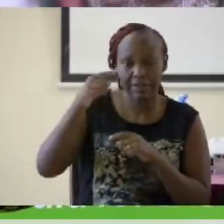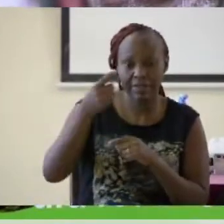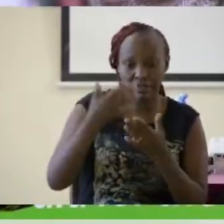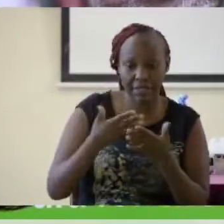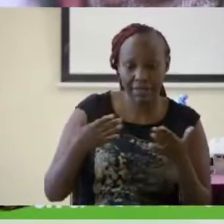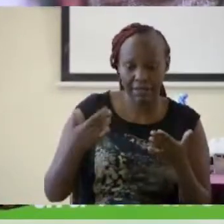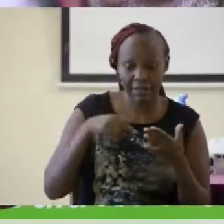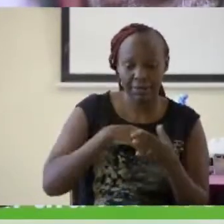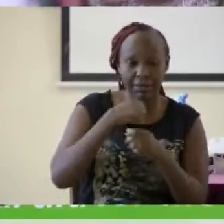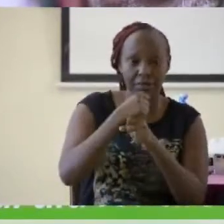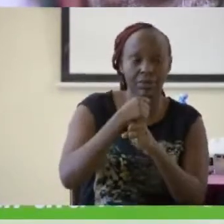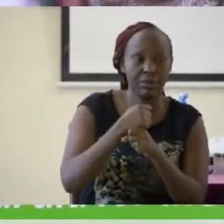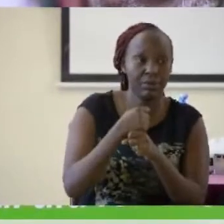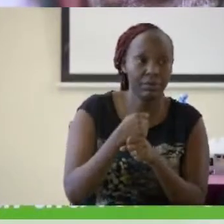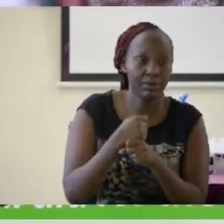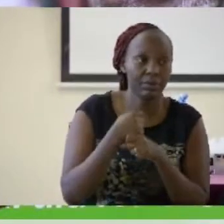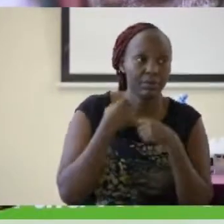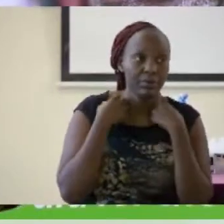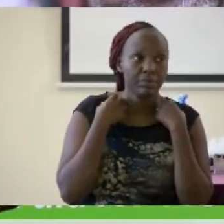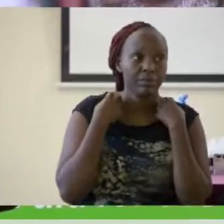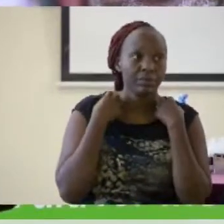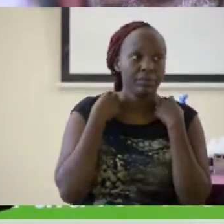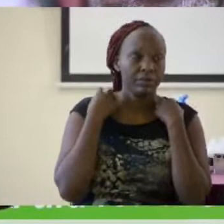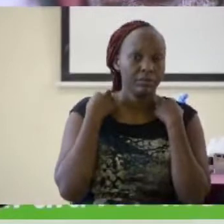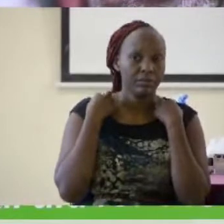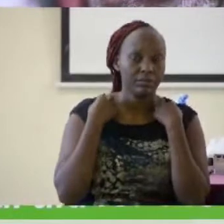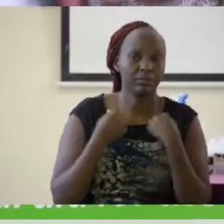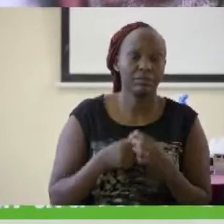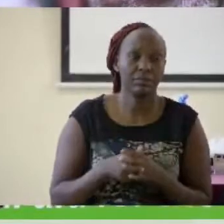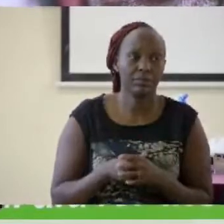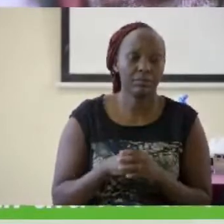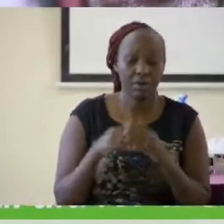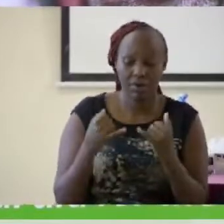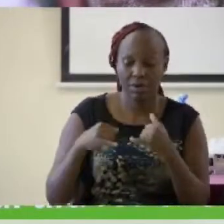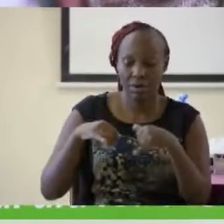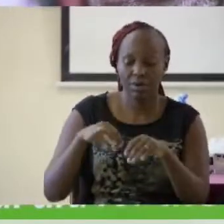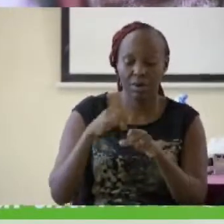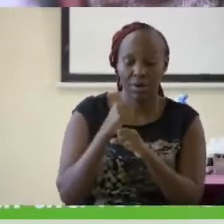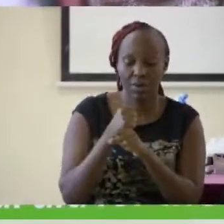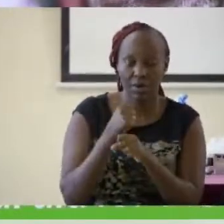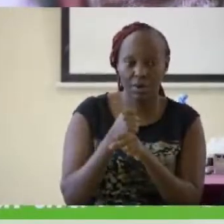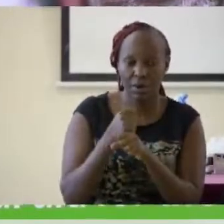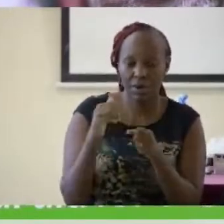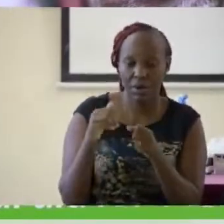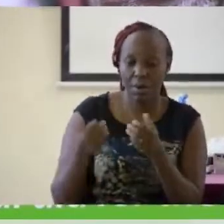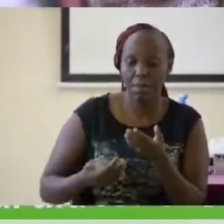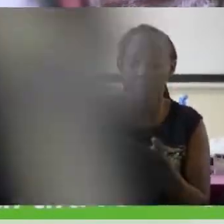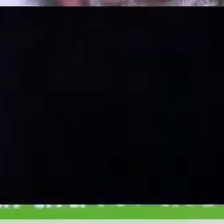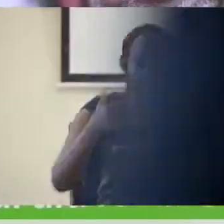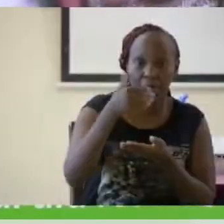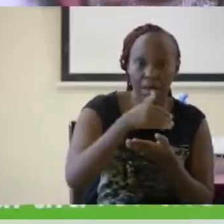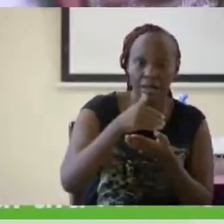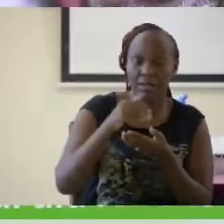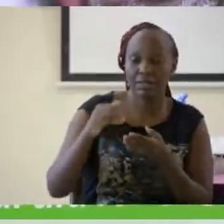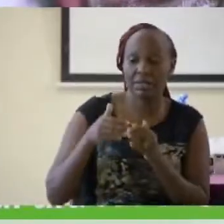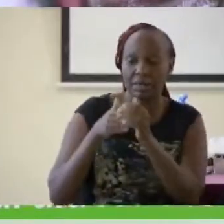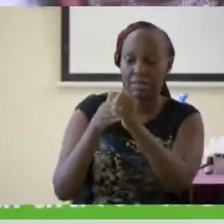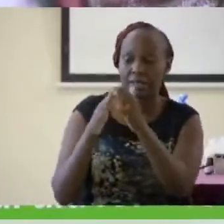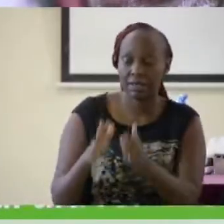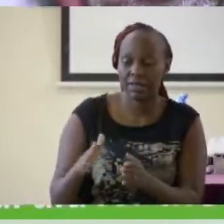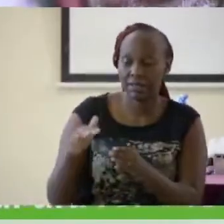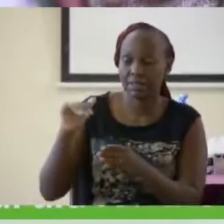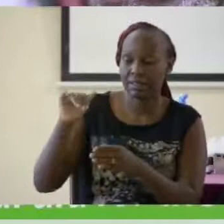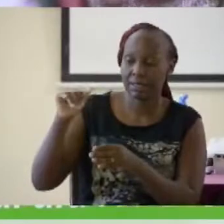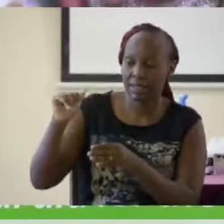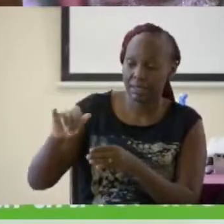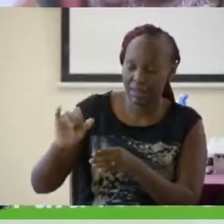will do is try and work, mobilize the leaders within the Luo